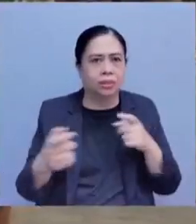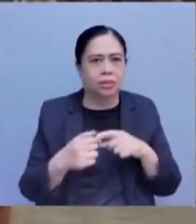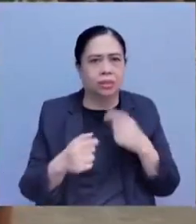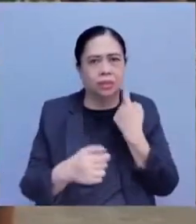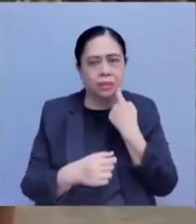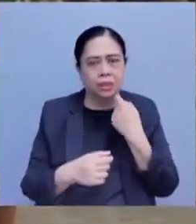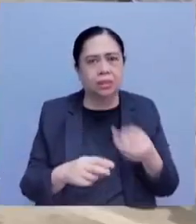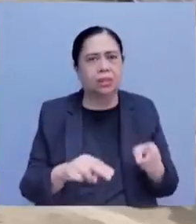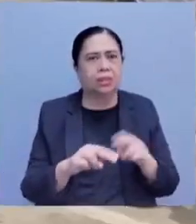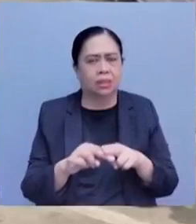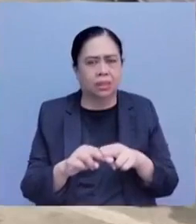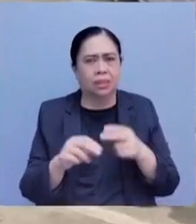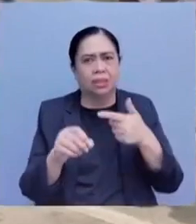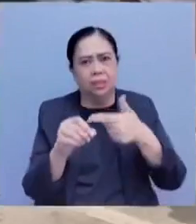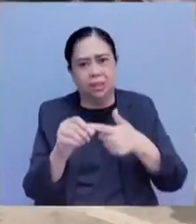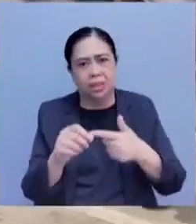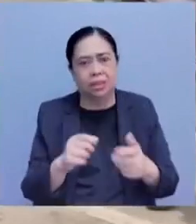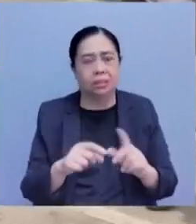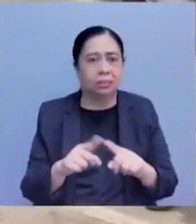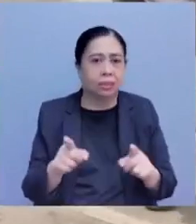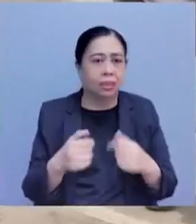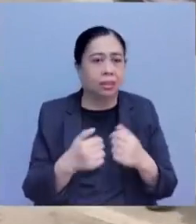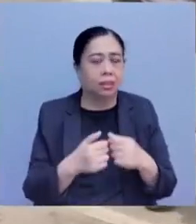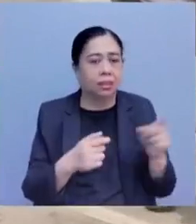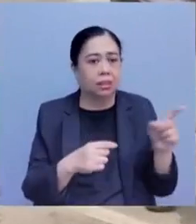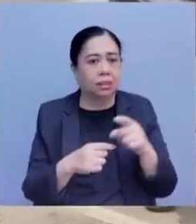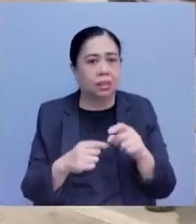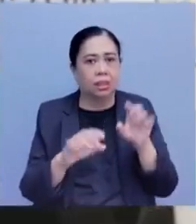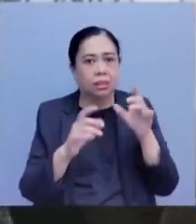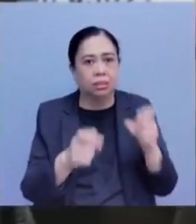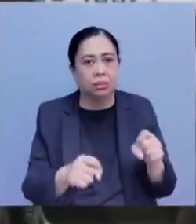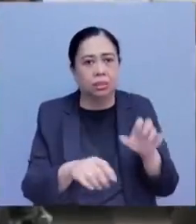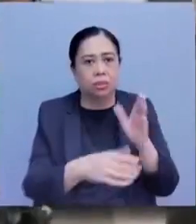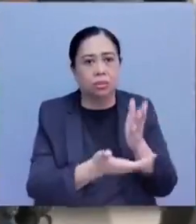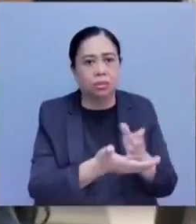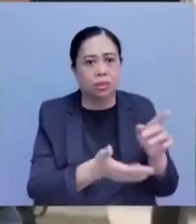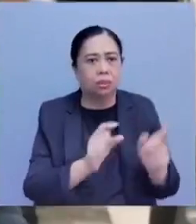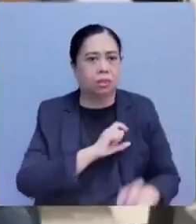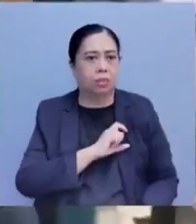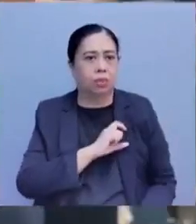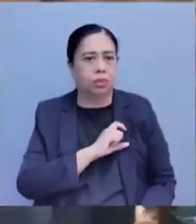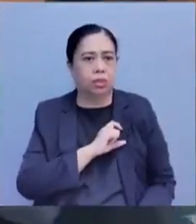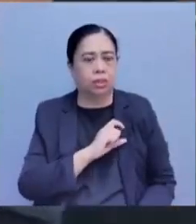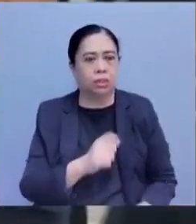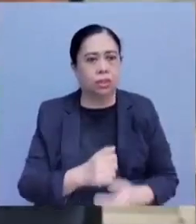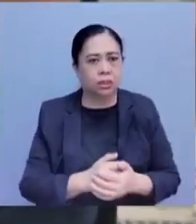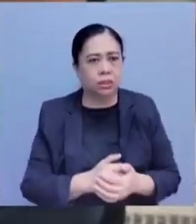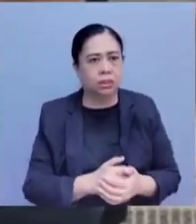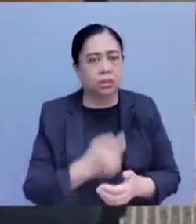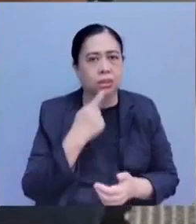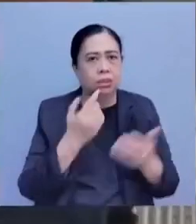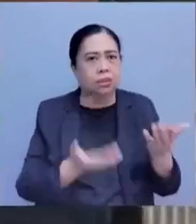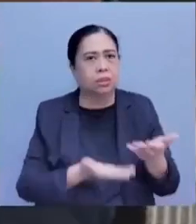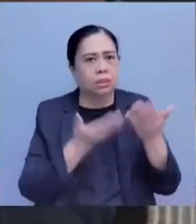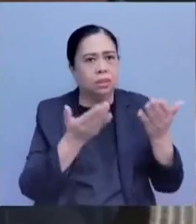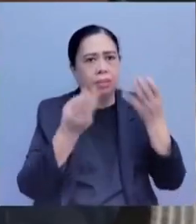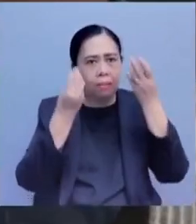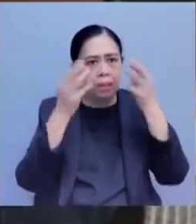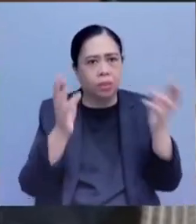oil price hikes. However, the rally was stopped by the police. The Piston member presented the letter he had submitted to the mayor's